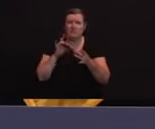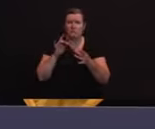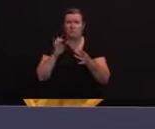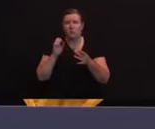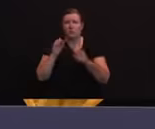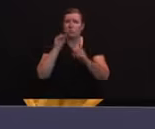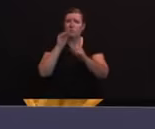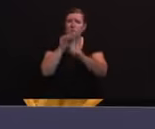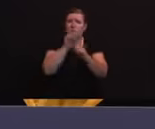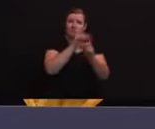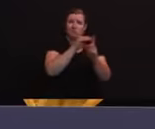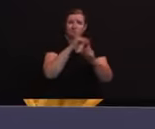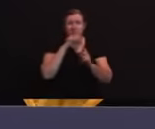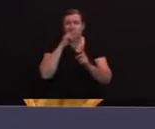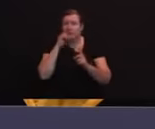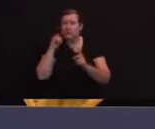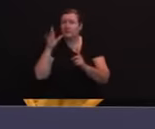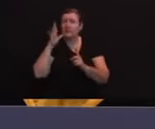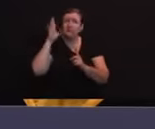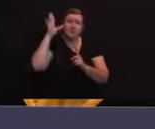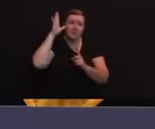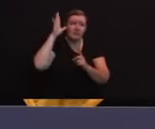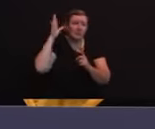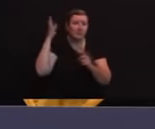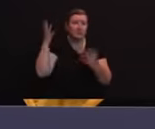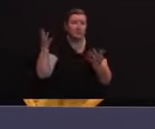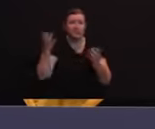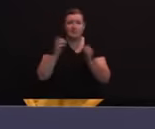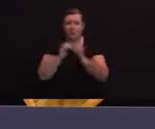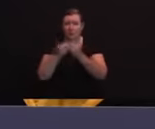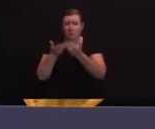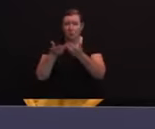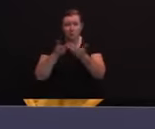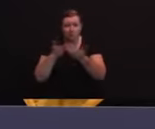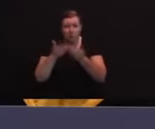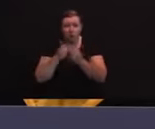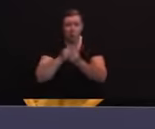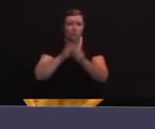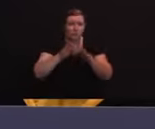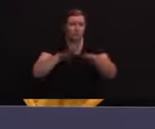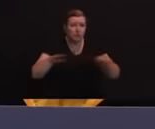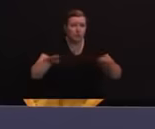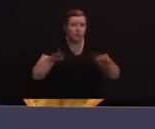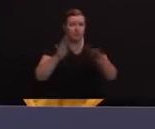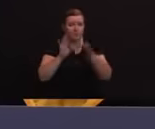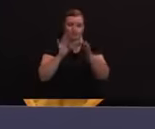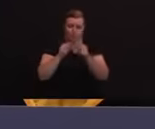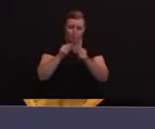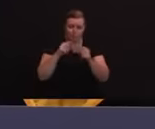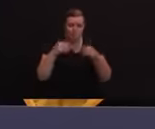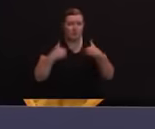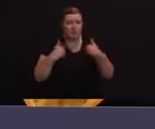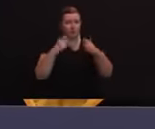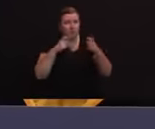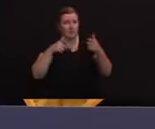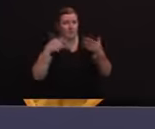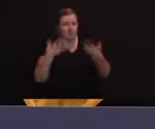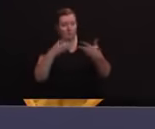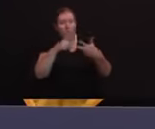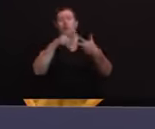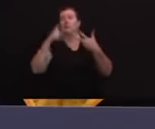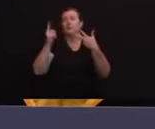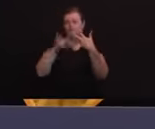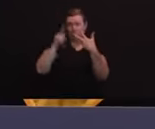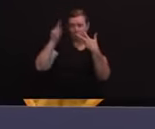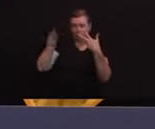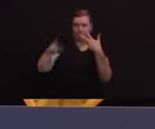parents to know? Yep. In terms of talking to their kids? What's the message to these young people? Yep. And final question on the nursing home